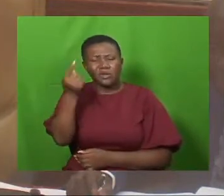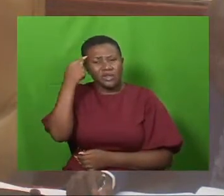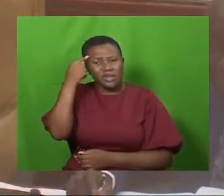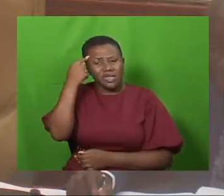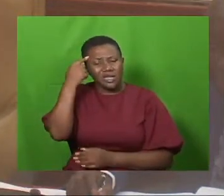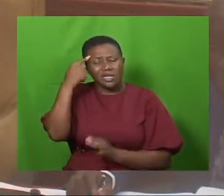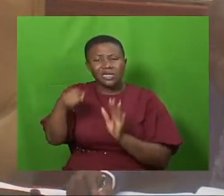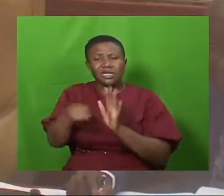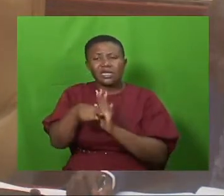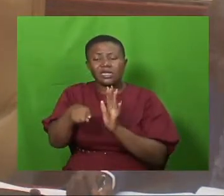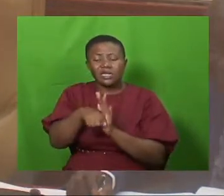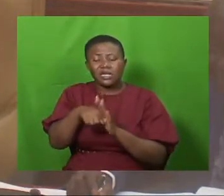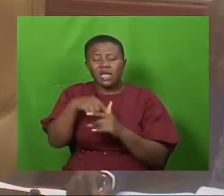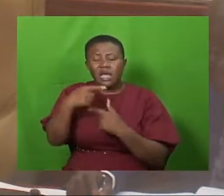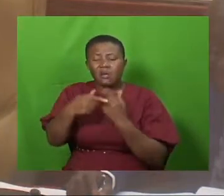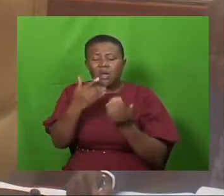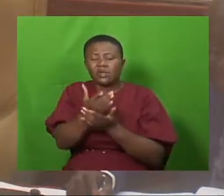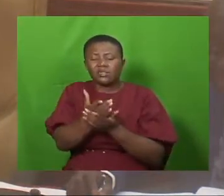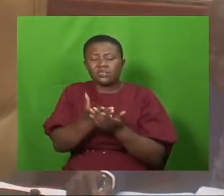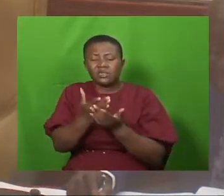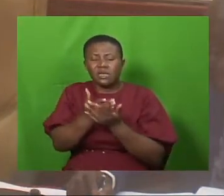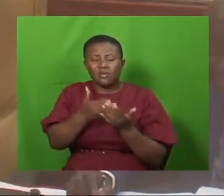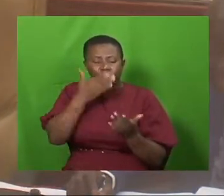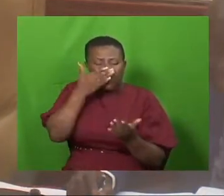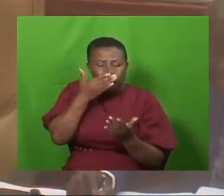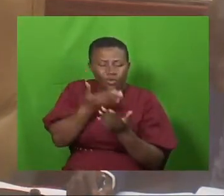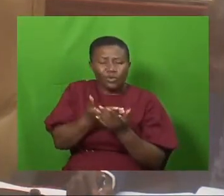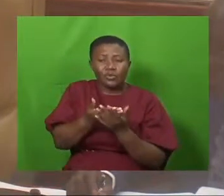about such a revolutionary